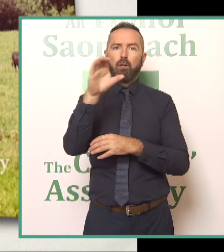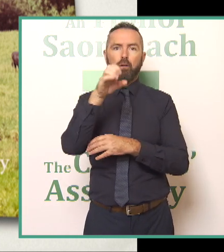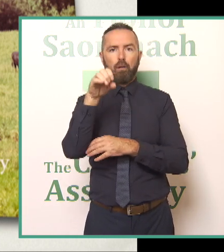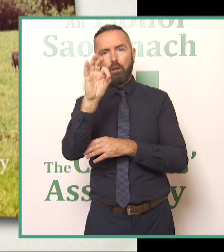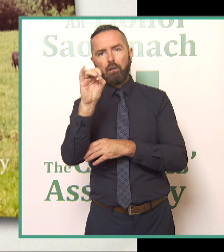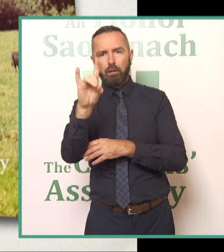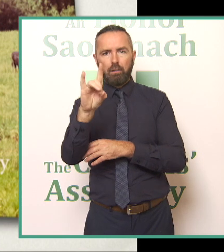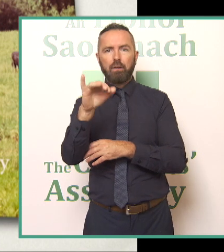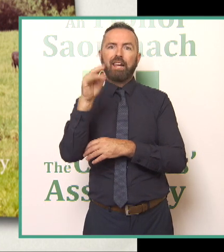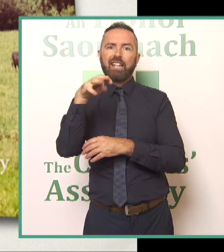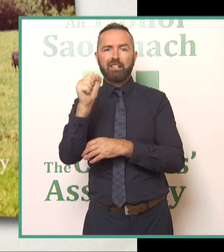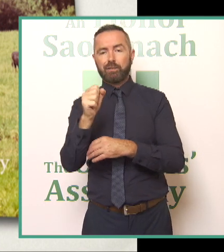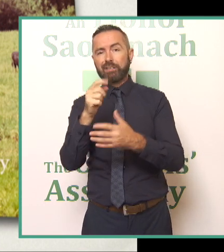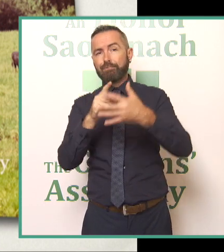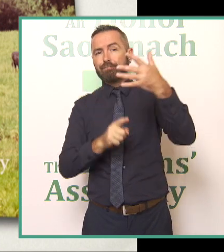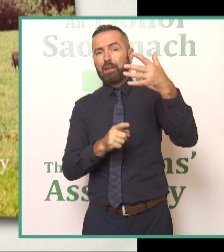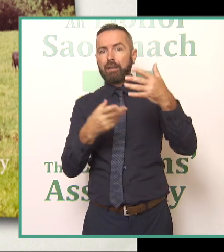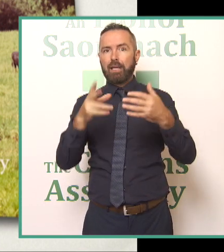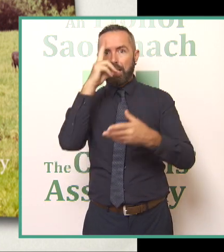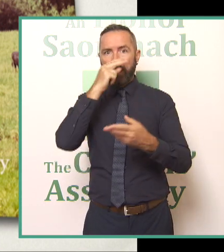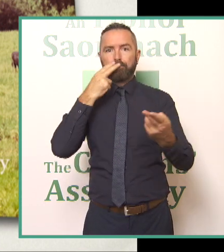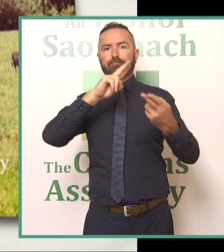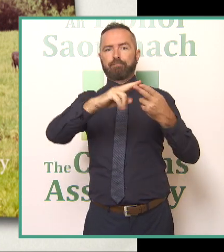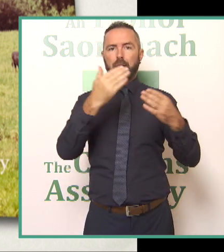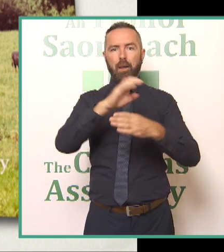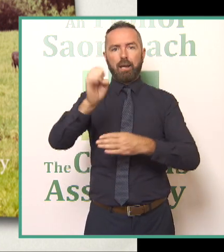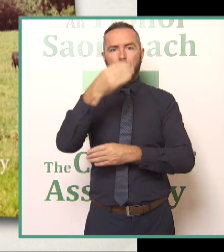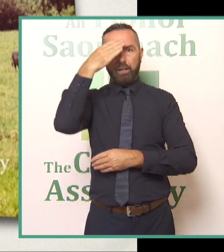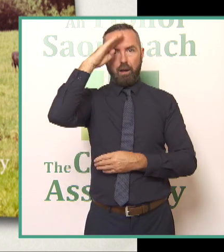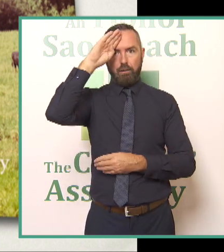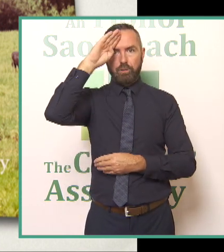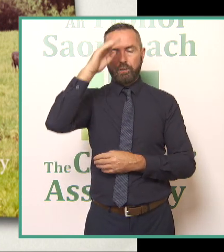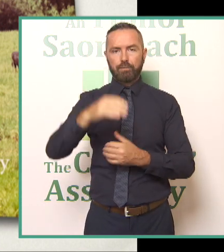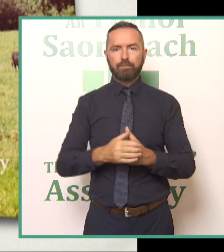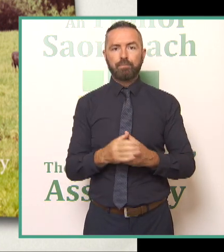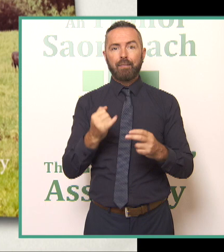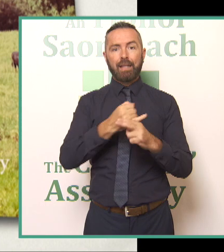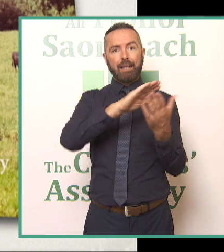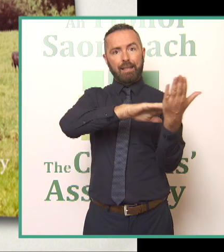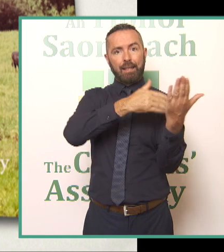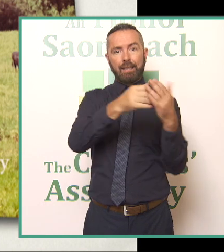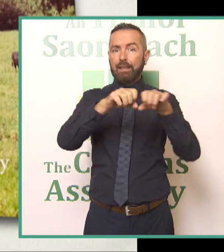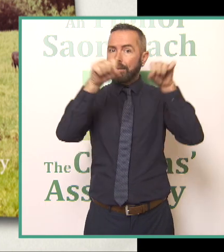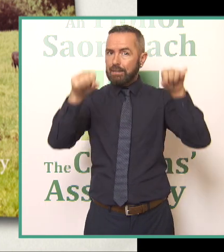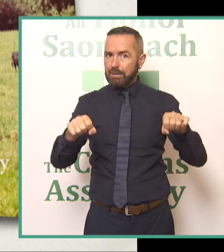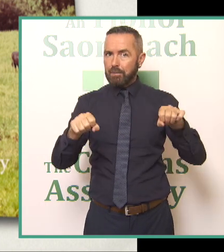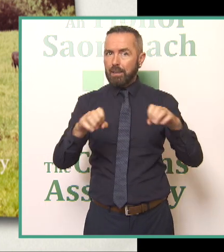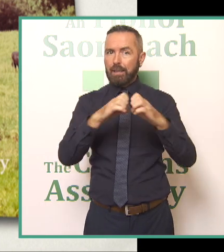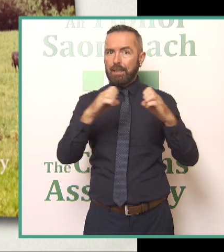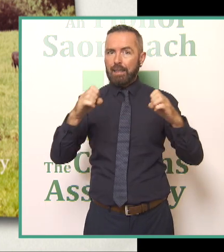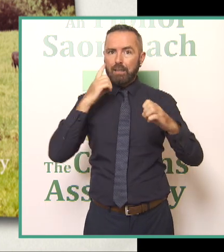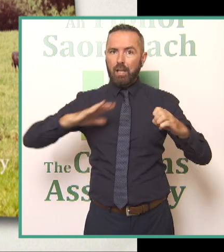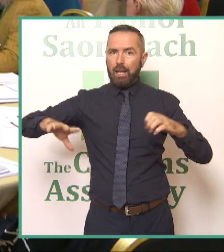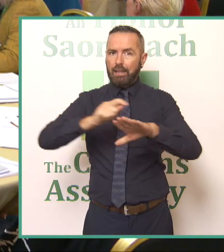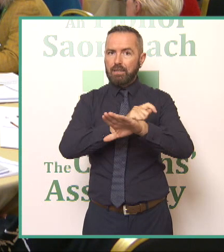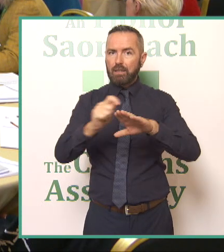Inish. And these are the names that were given by the early Irish. And in their legal system, each land type was